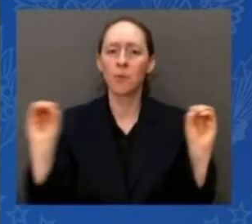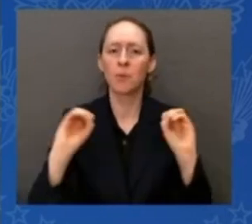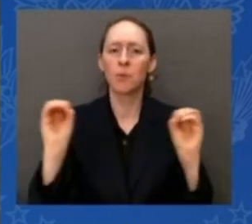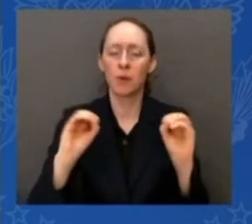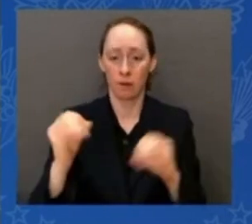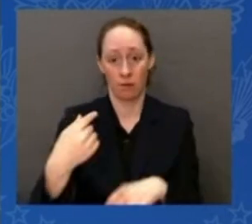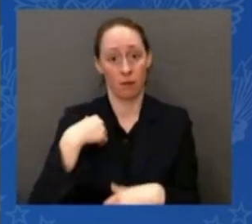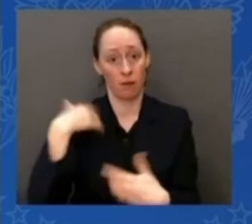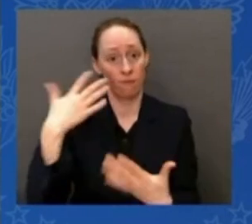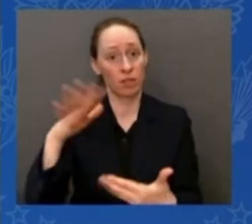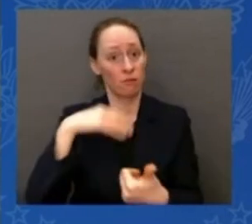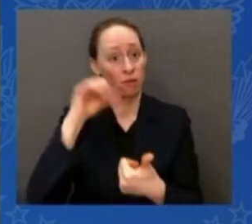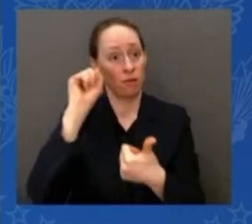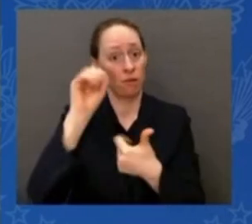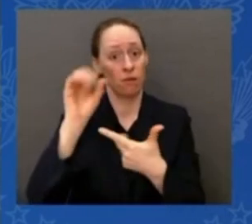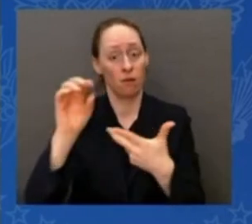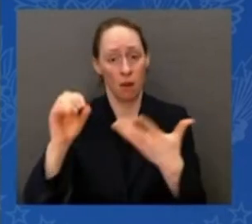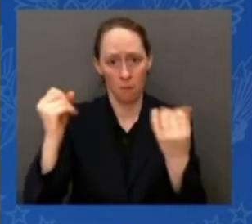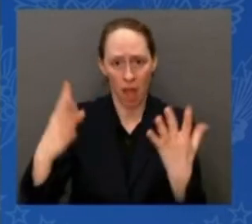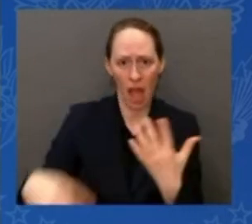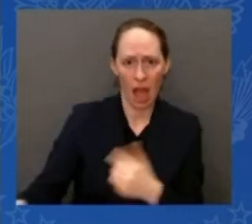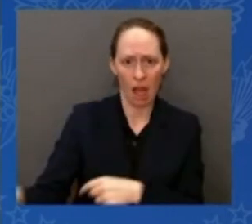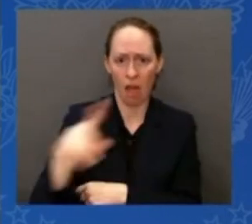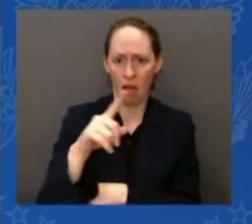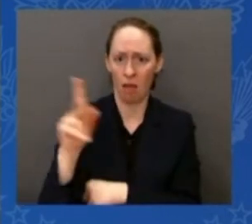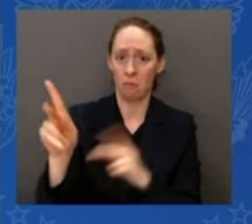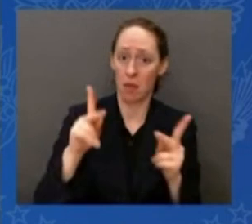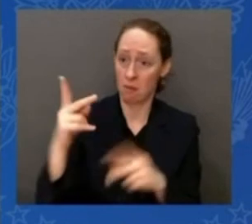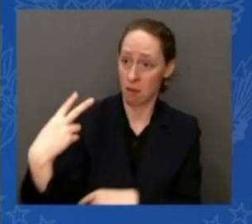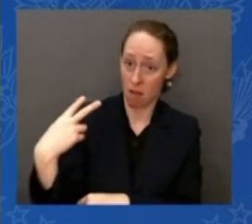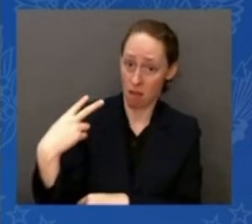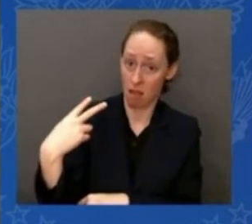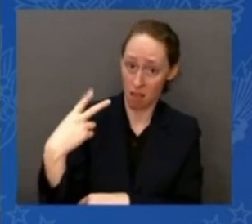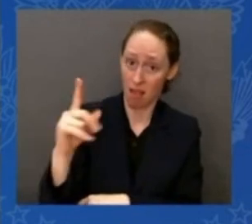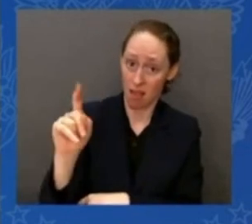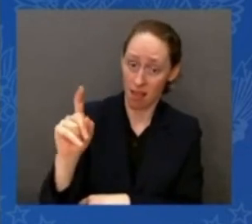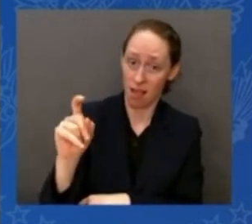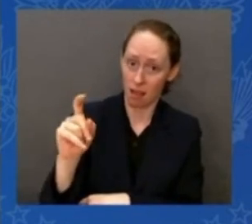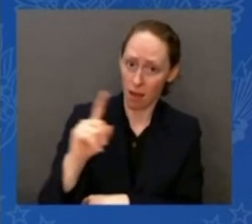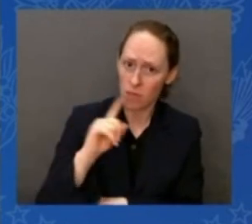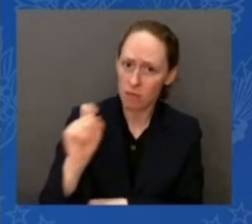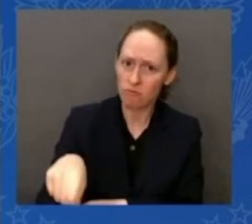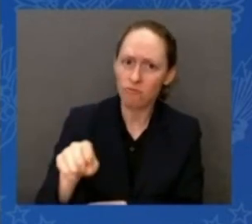And like it is for Marty, it's personal for Julie. Born in Wisconsin, she's the daughter of Chinese immigrants.